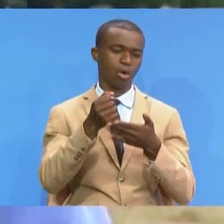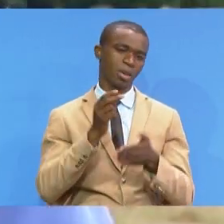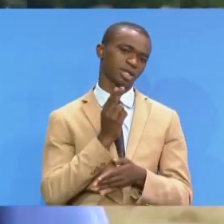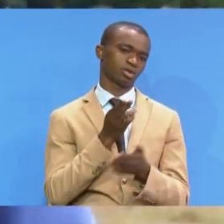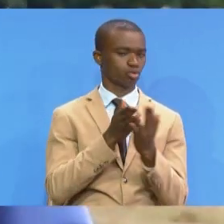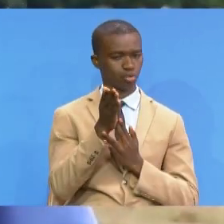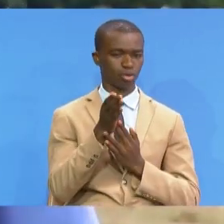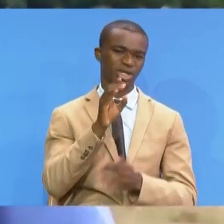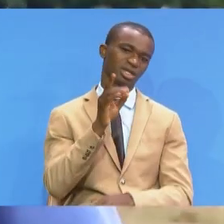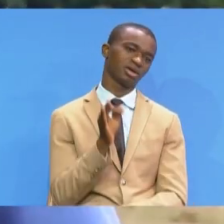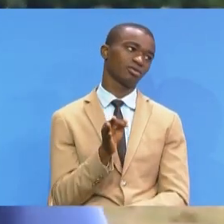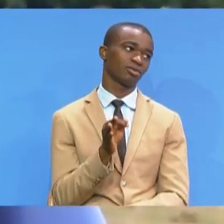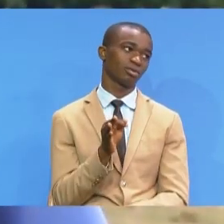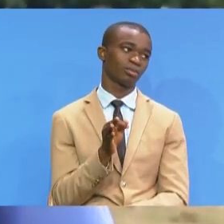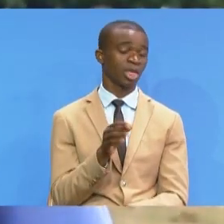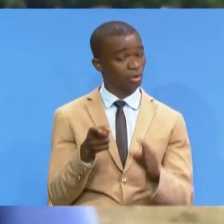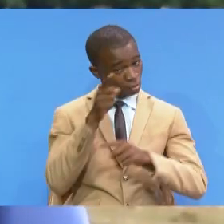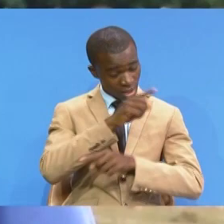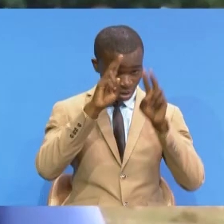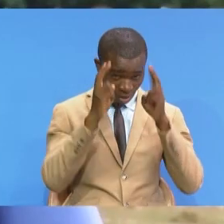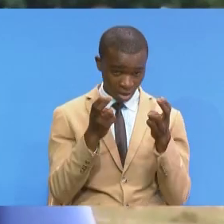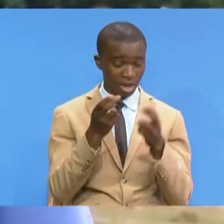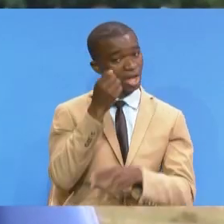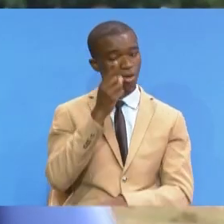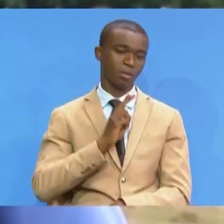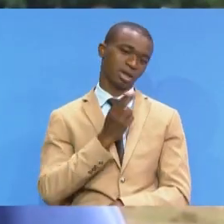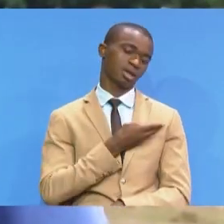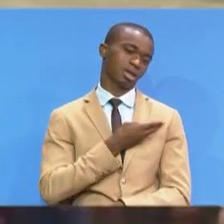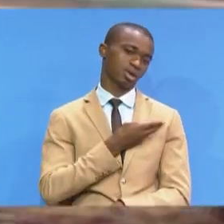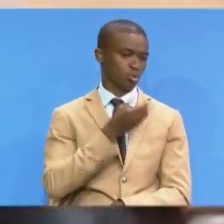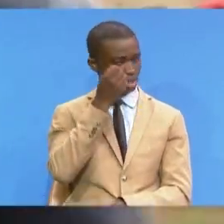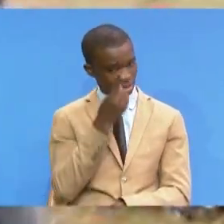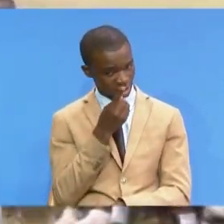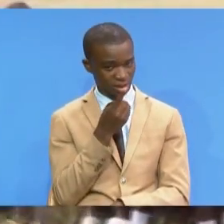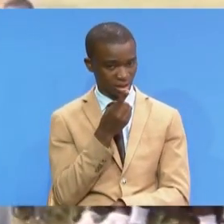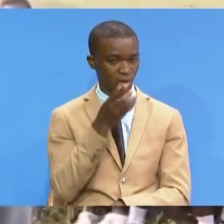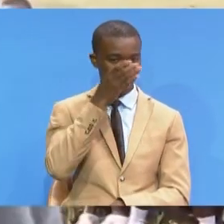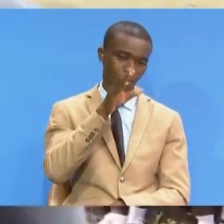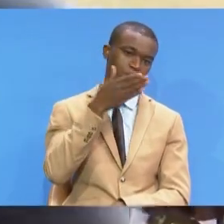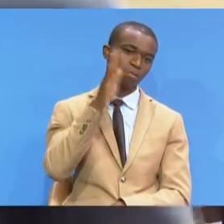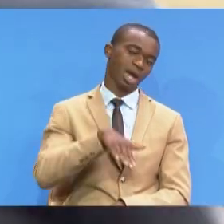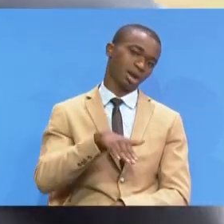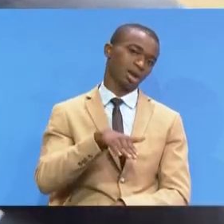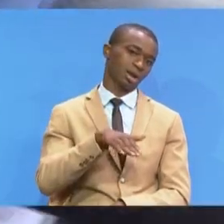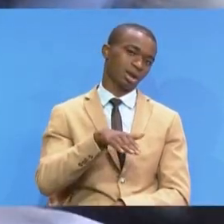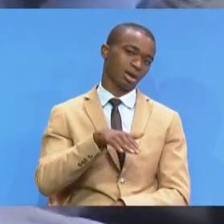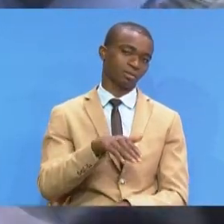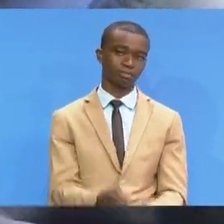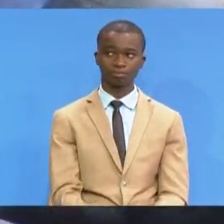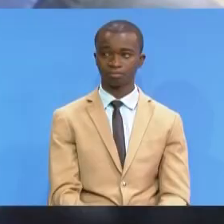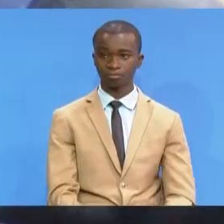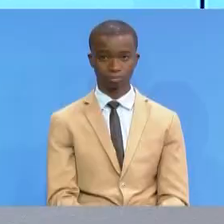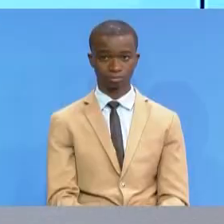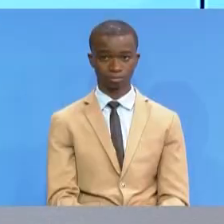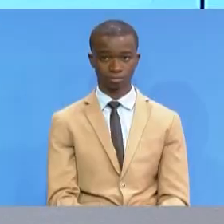constituencies. This debate has helped me realize the good part and bad part of CDFs. Jory Hajinene reporting in Gwembe District,